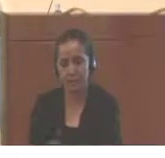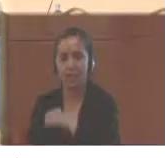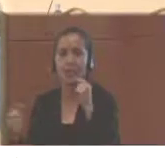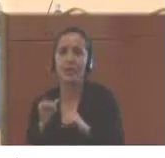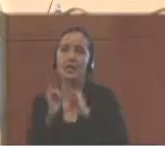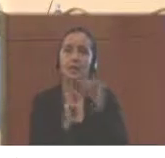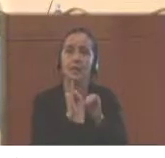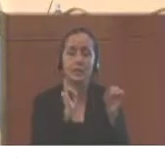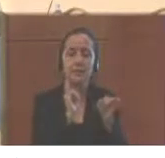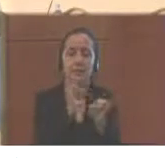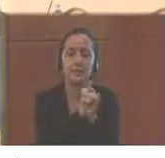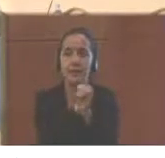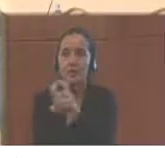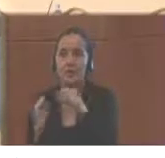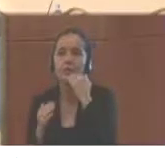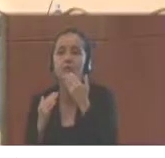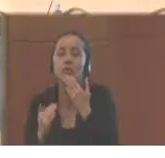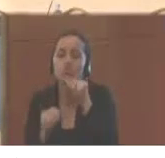change,